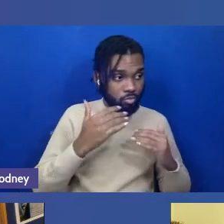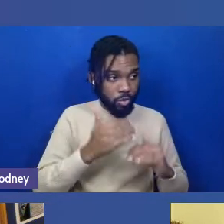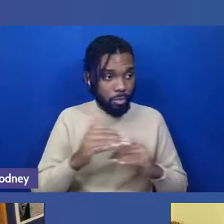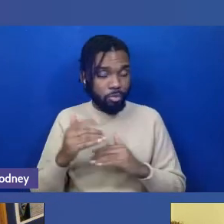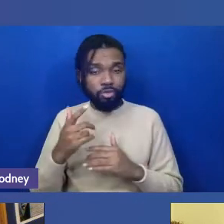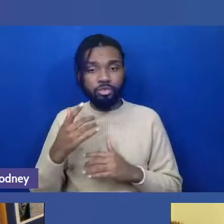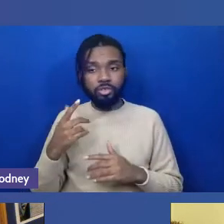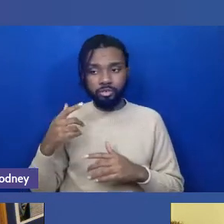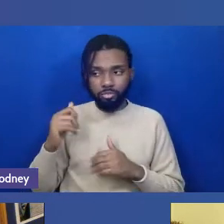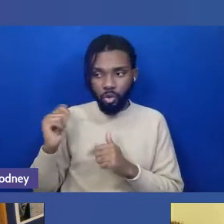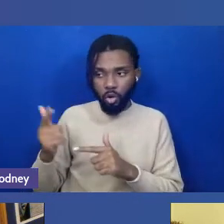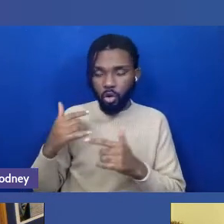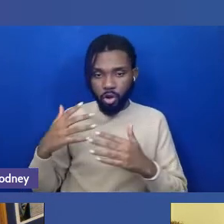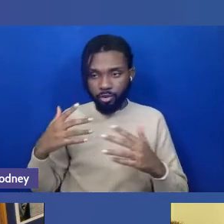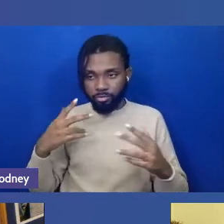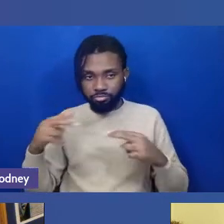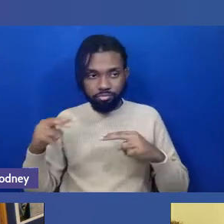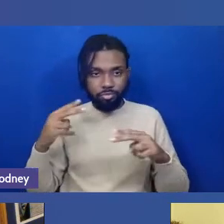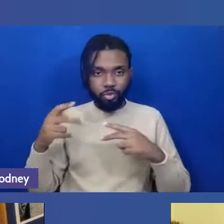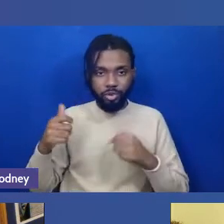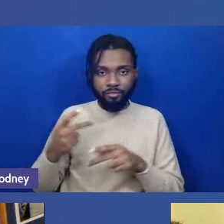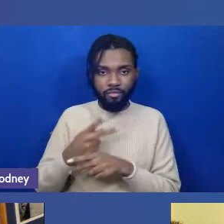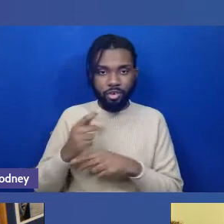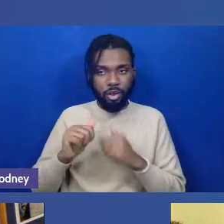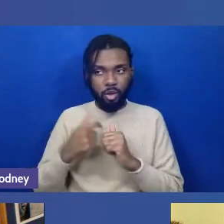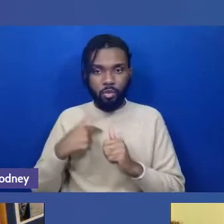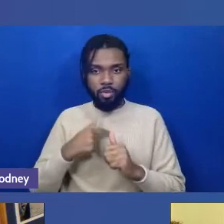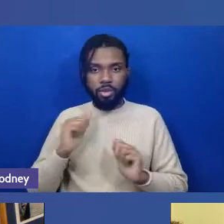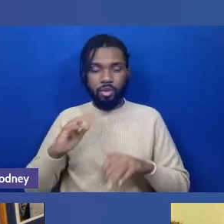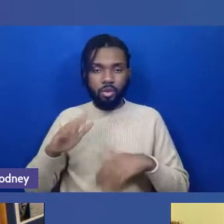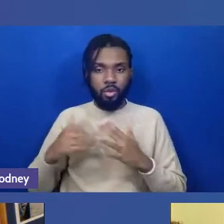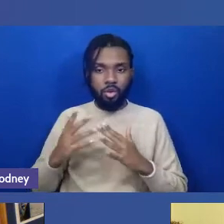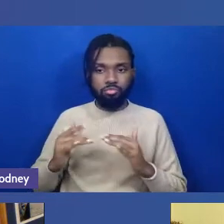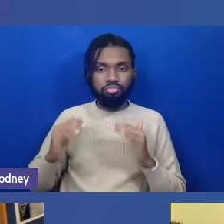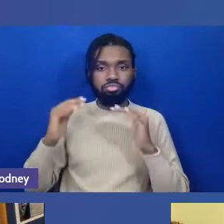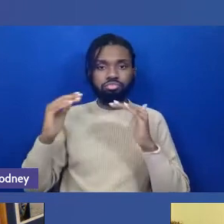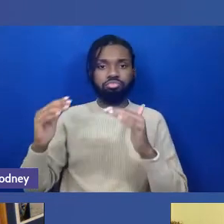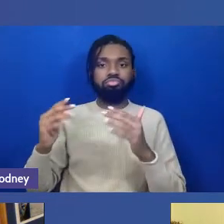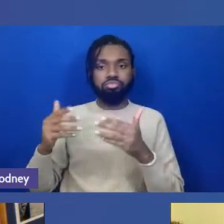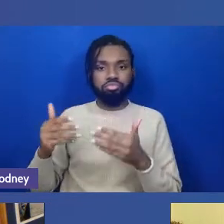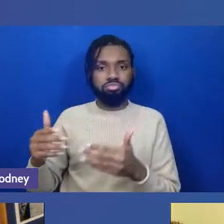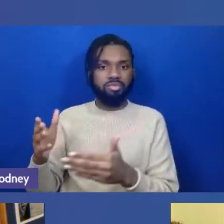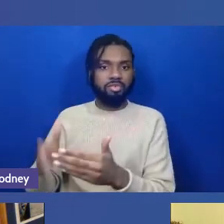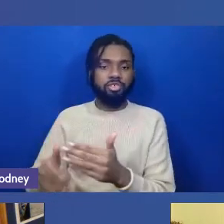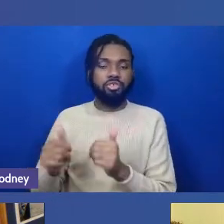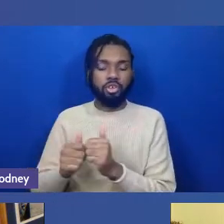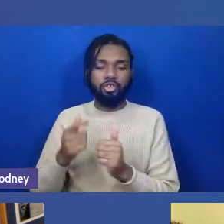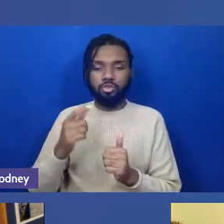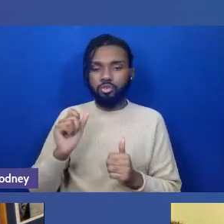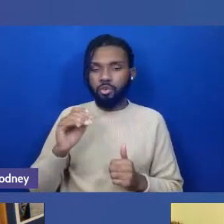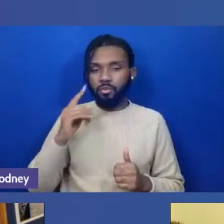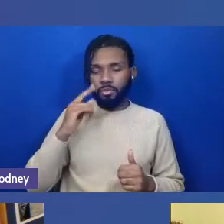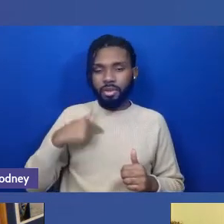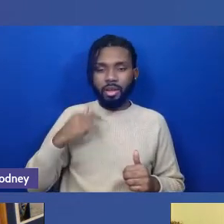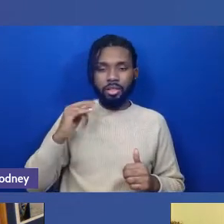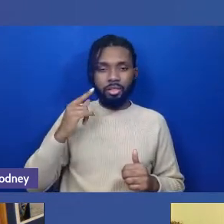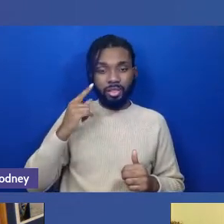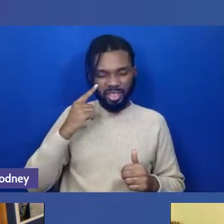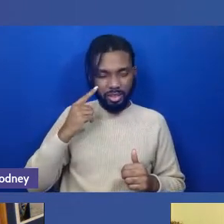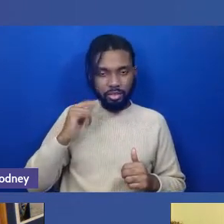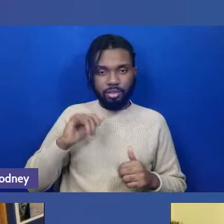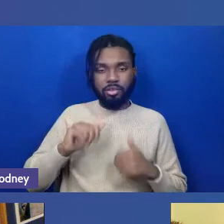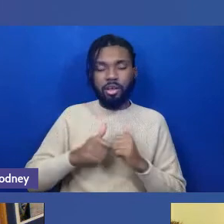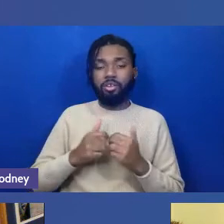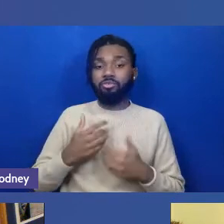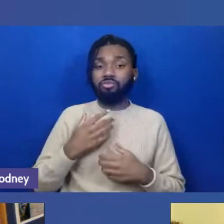know, we're all doing the dance and trying to figure that out so we can all rise together. So I think that to me is where like the trust and transparency thing is really